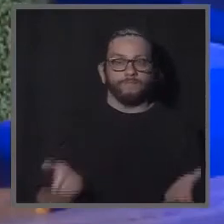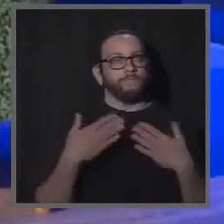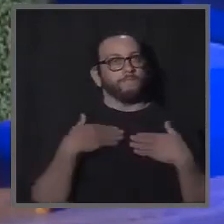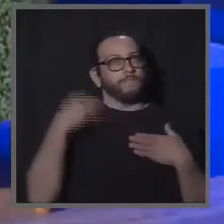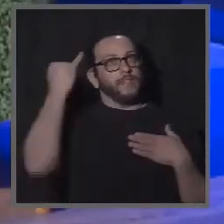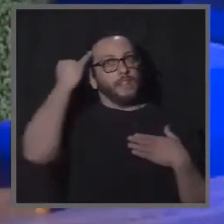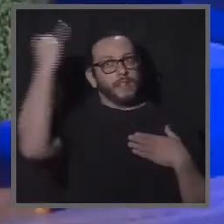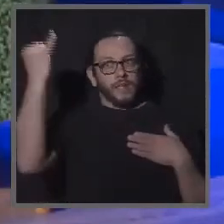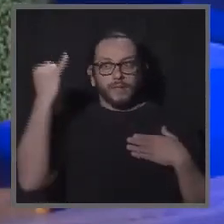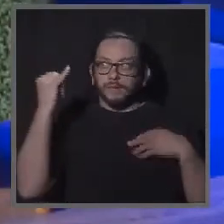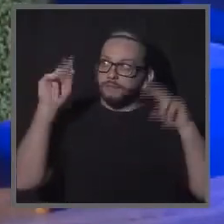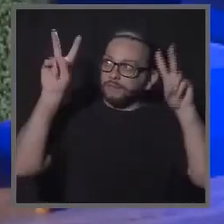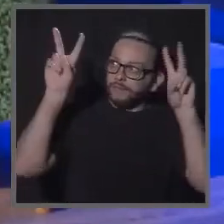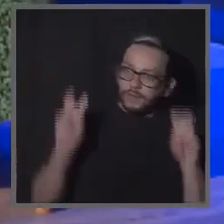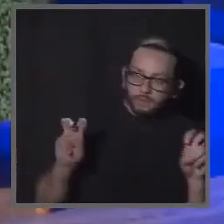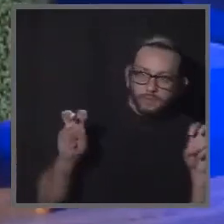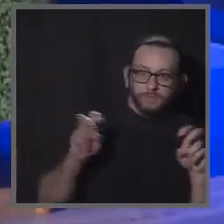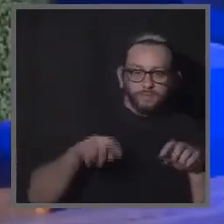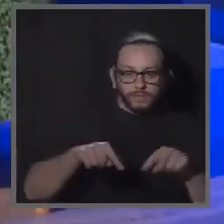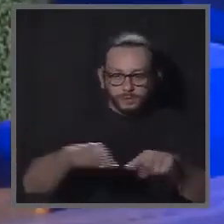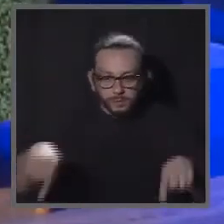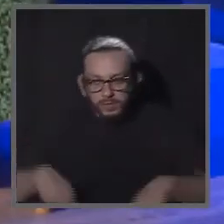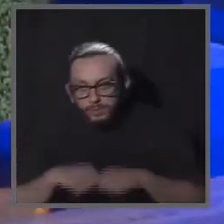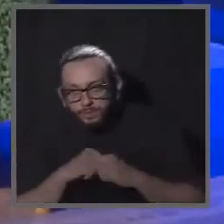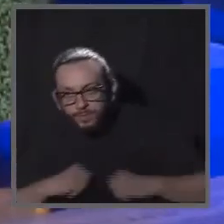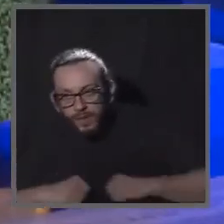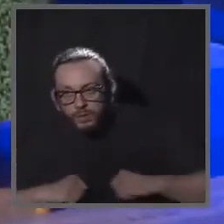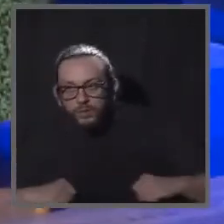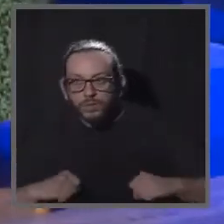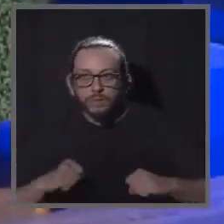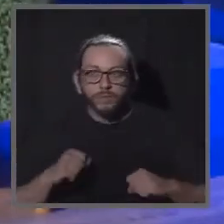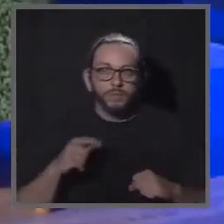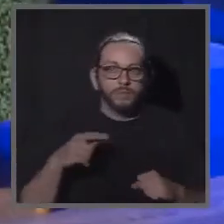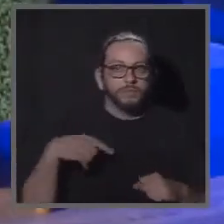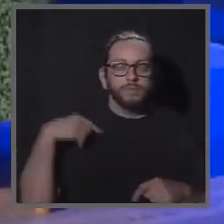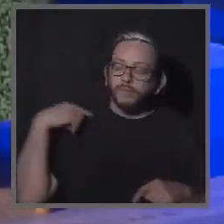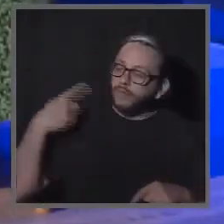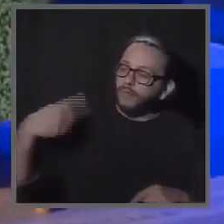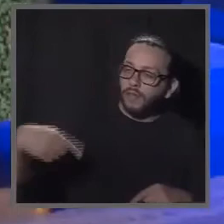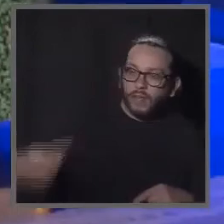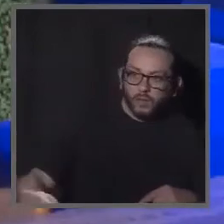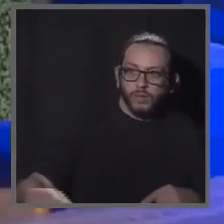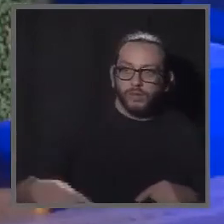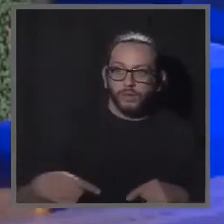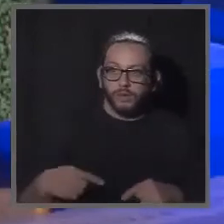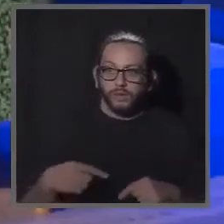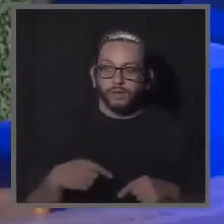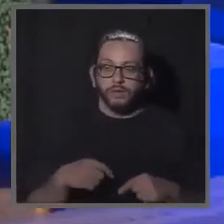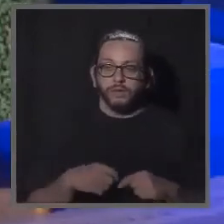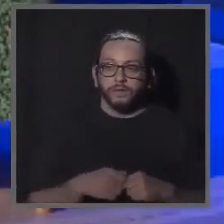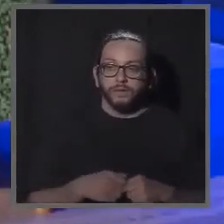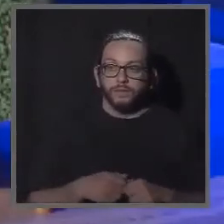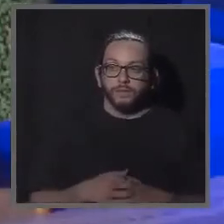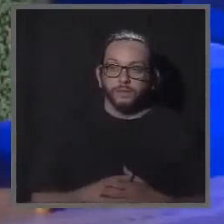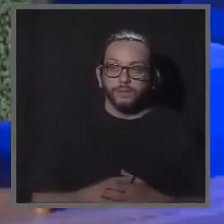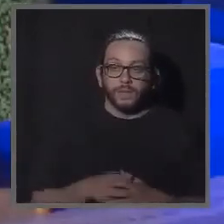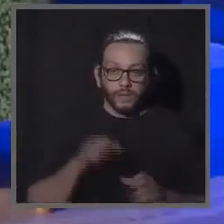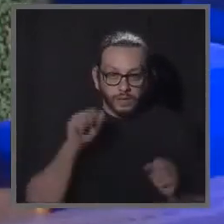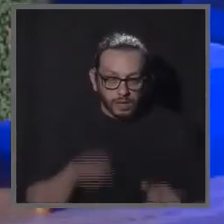this idea of exploring spaces that are non-conventional spaces that can include